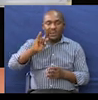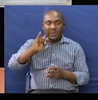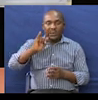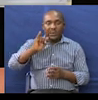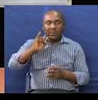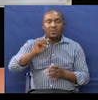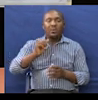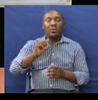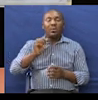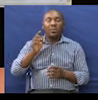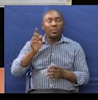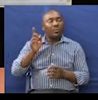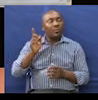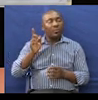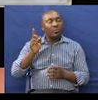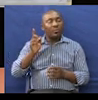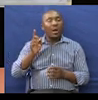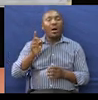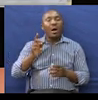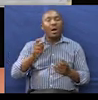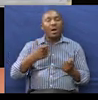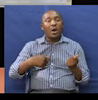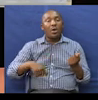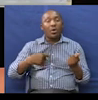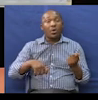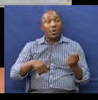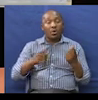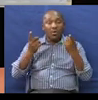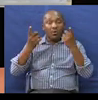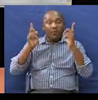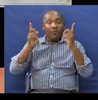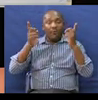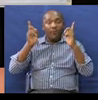Mbuti of the Congo forests.